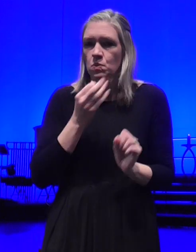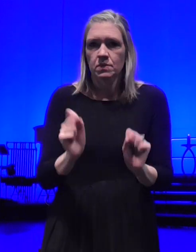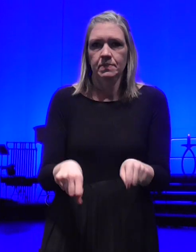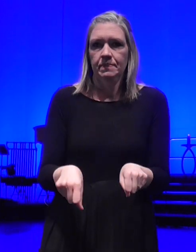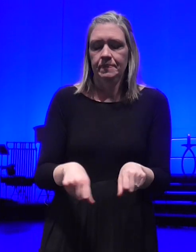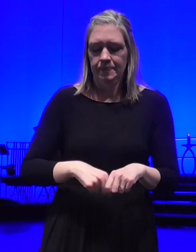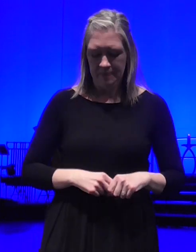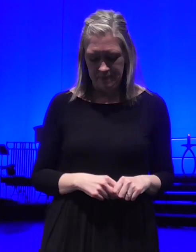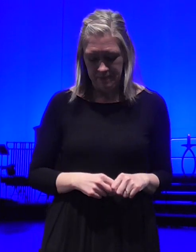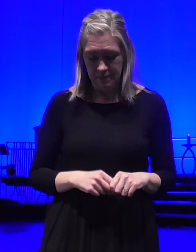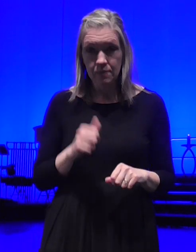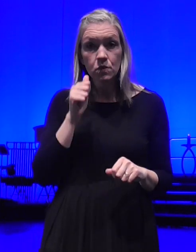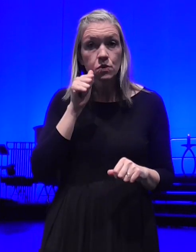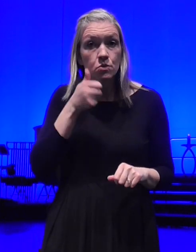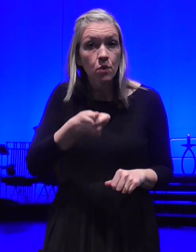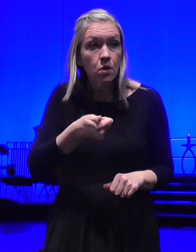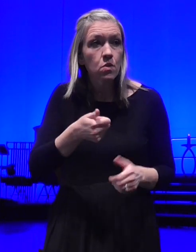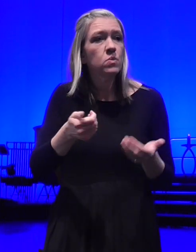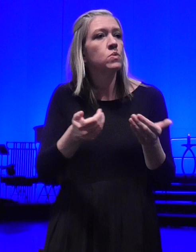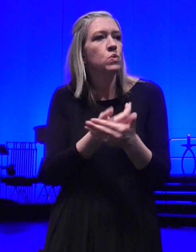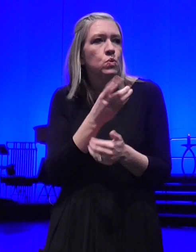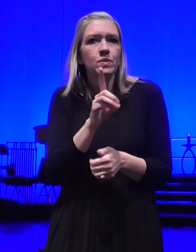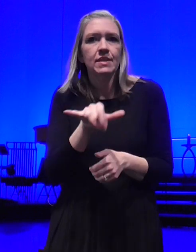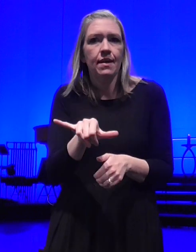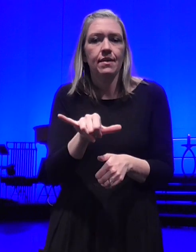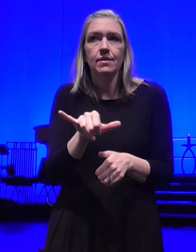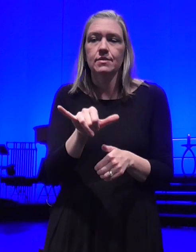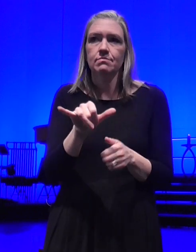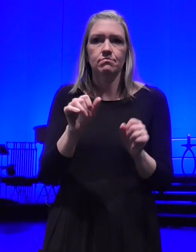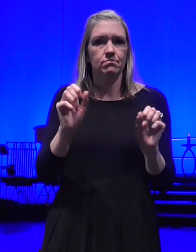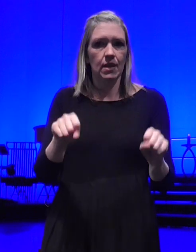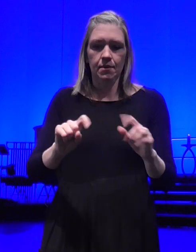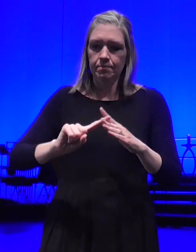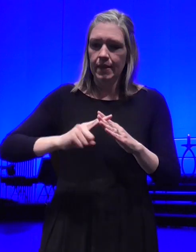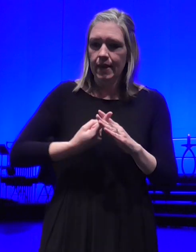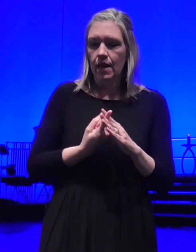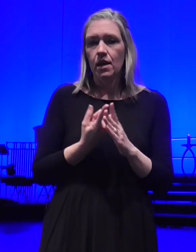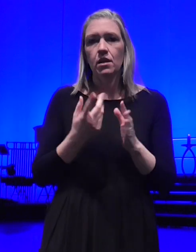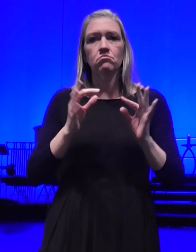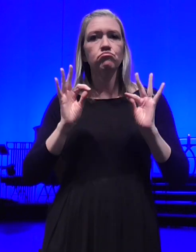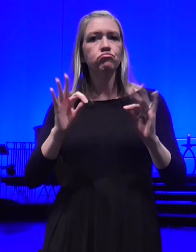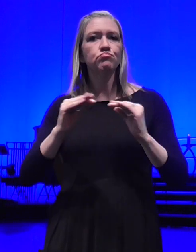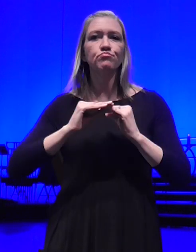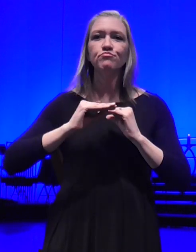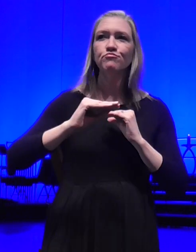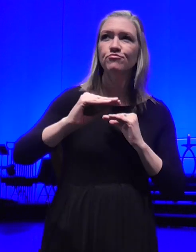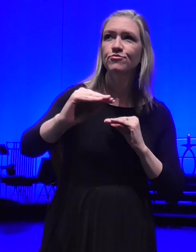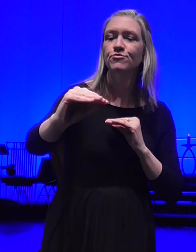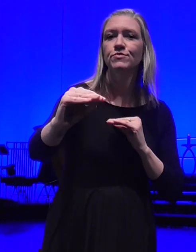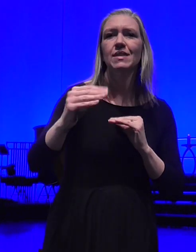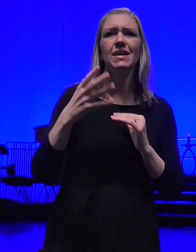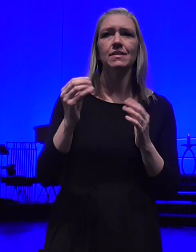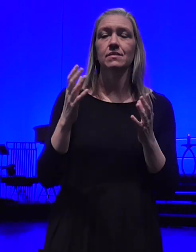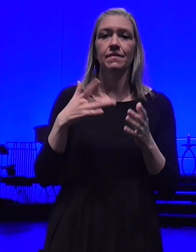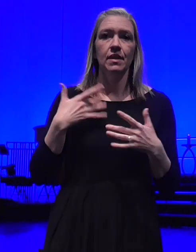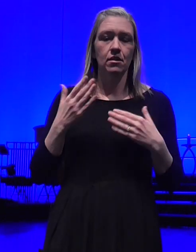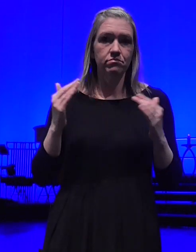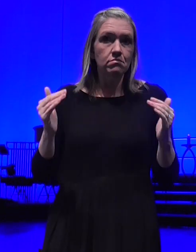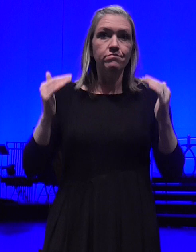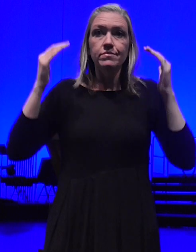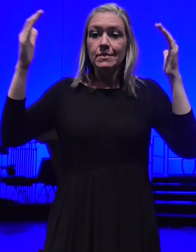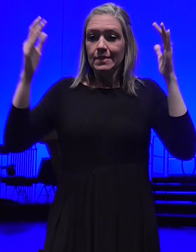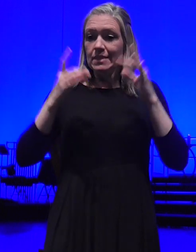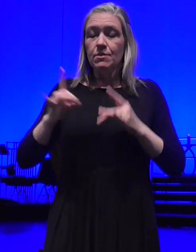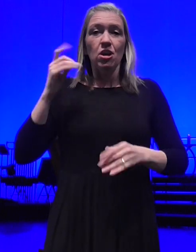can. Tomorrow is a new day. You shall begin it serenely and with too high a spirit to be